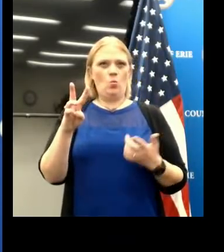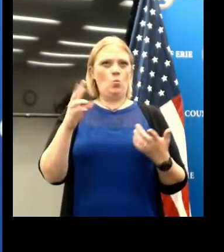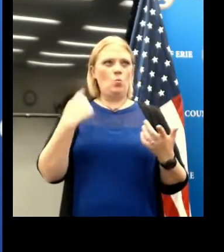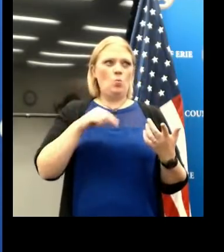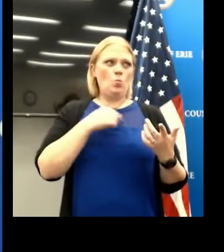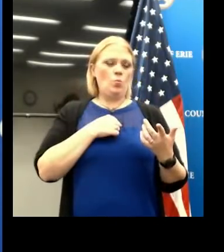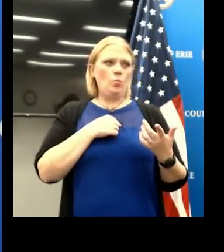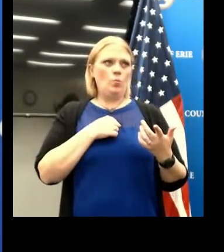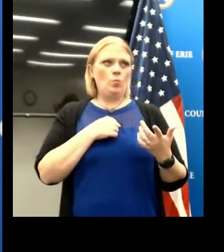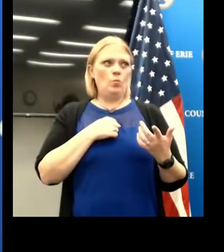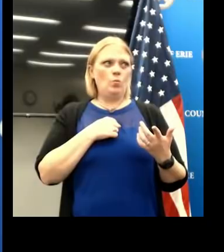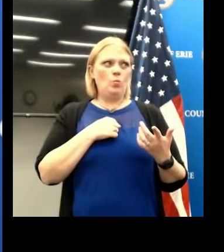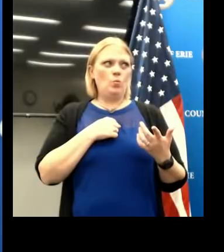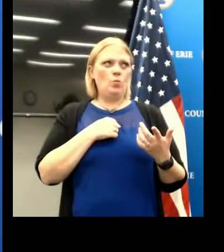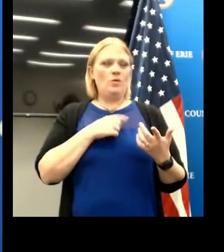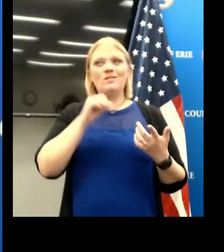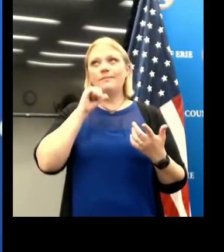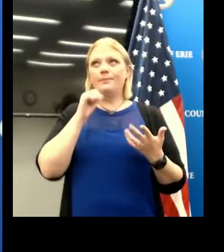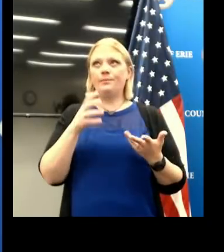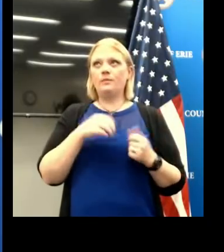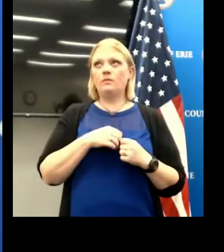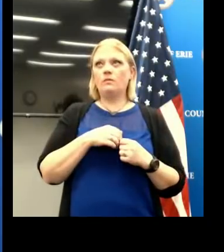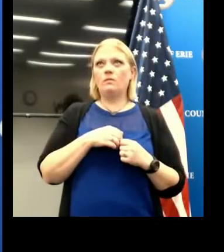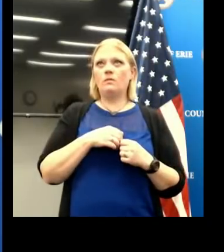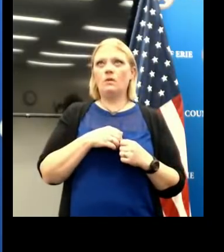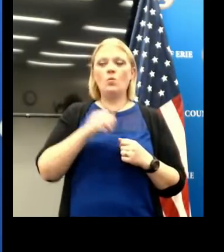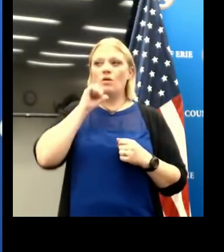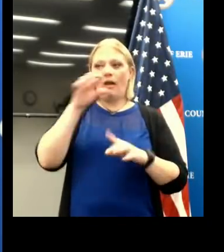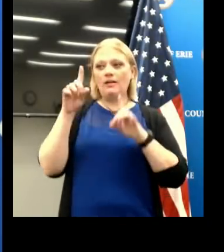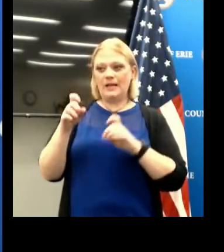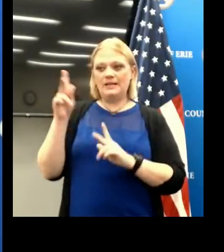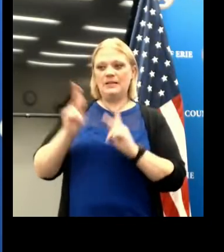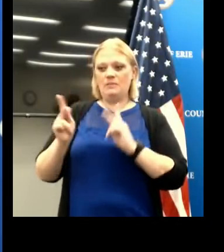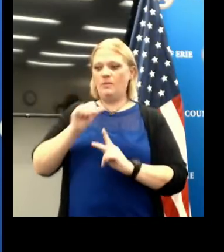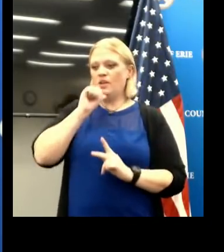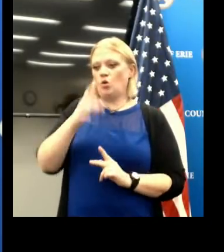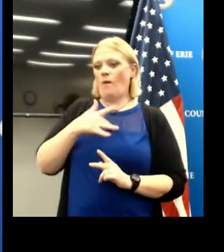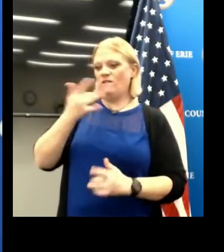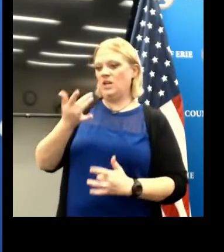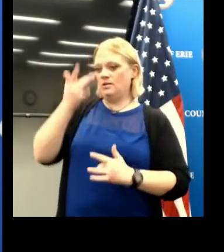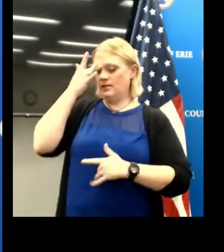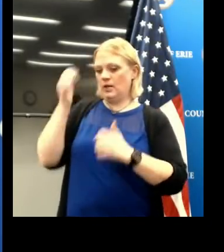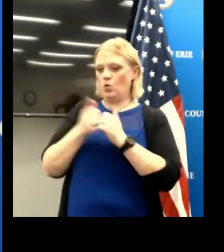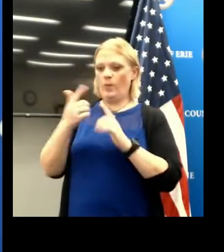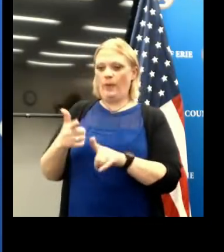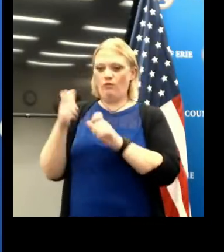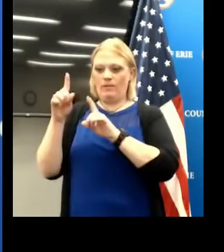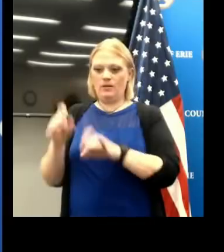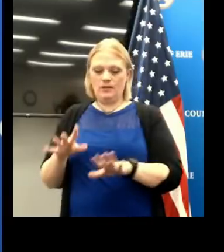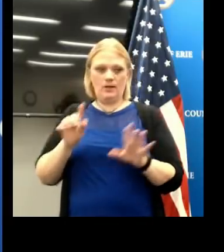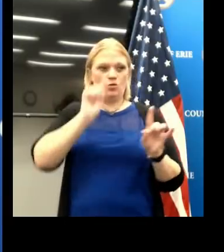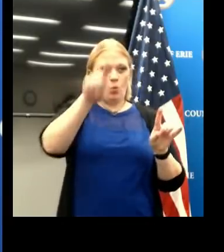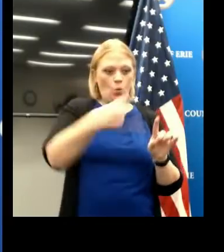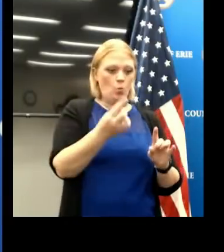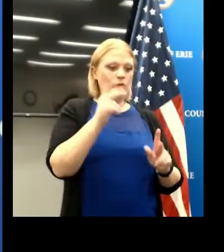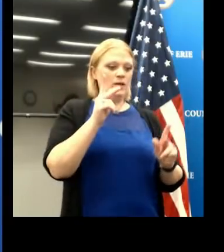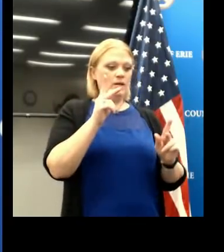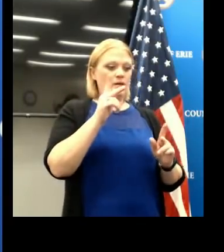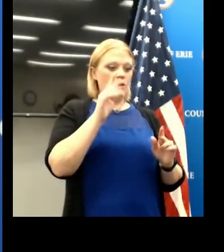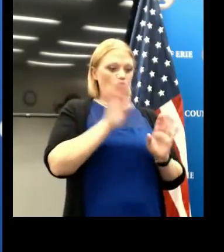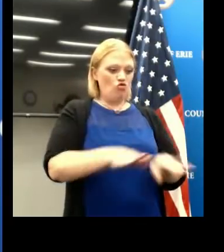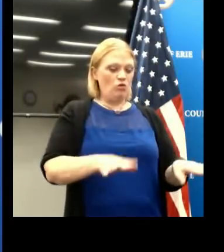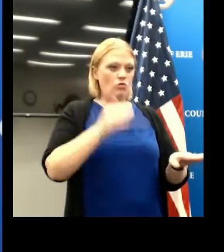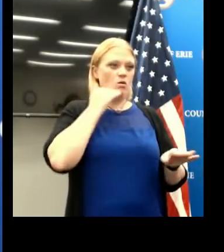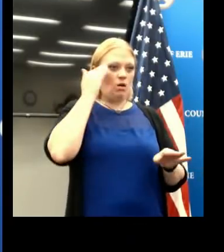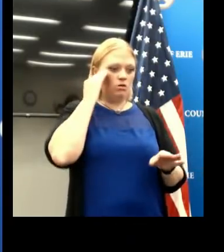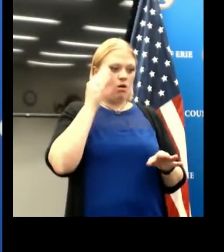testing asymptomatic individuals with the Abbott ID Now rapid tests. We were testing solely symptomatic children and adults that worked in